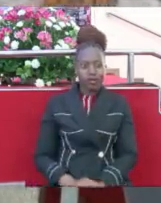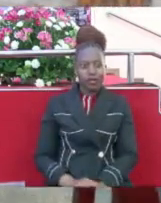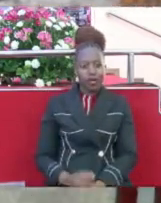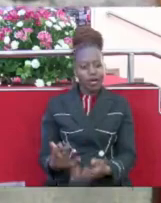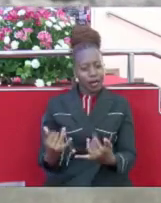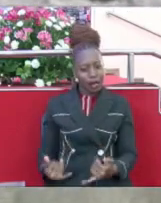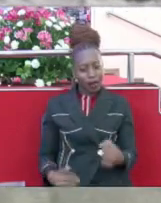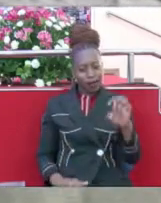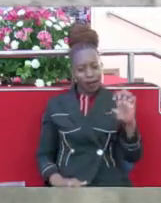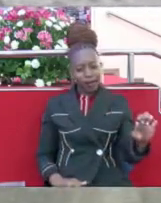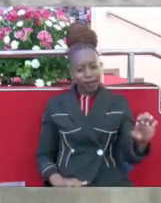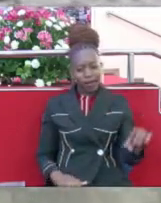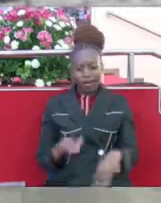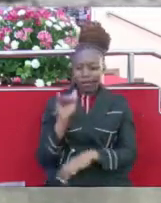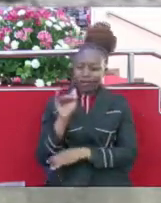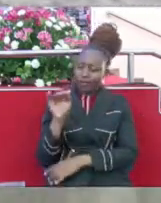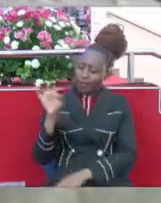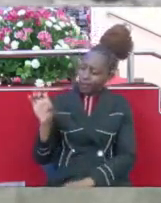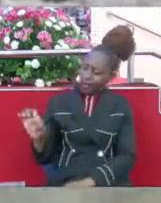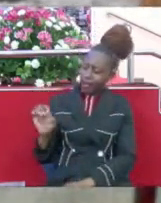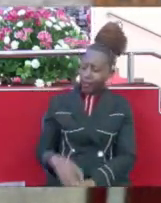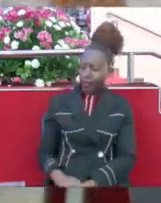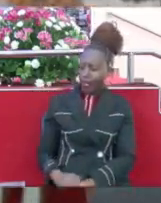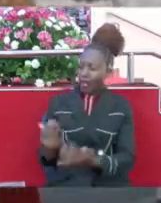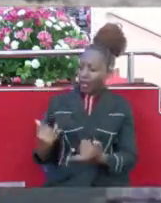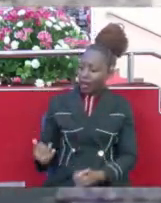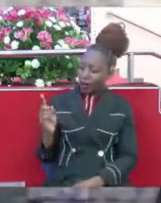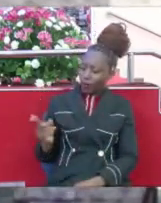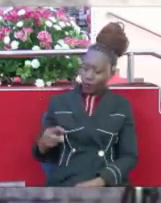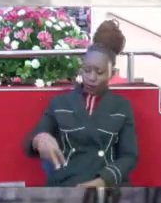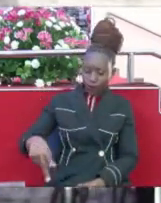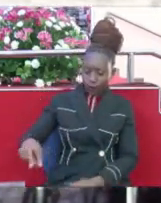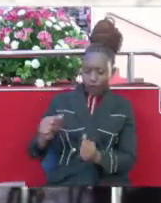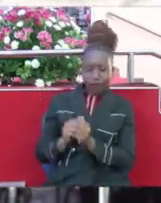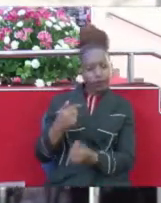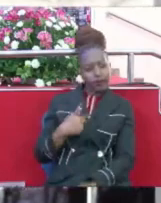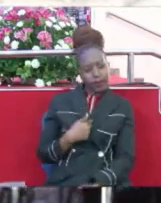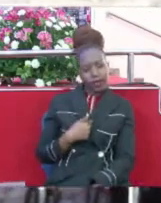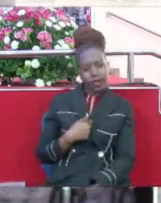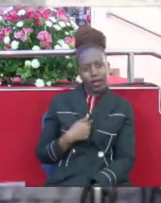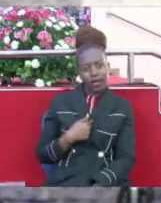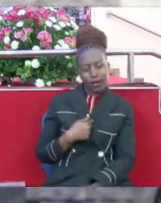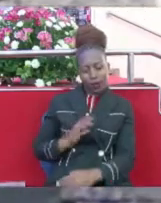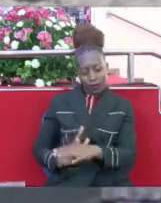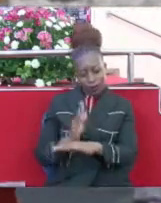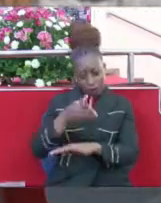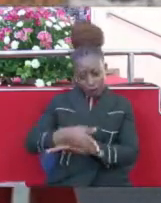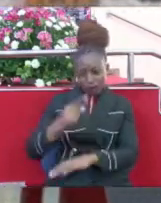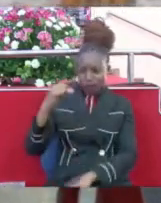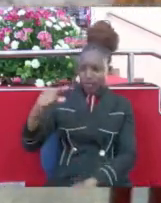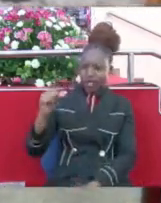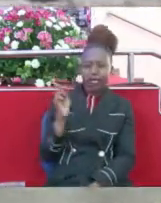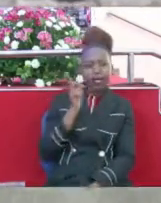Elisha, now that you have walked through with me, we have crossed Gilgal,